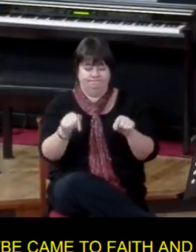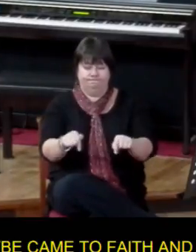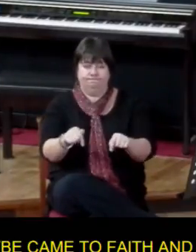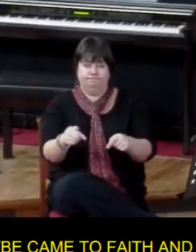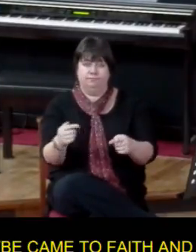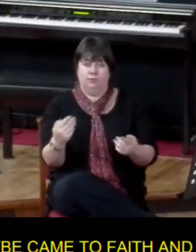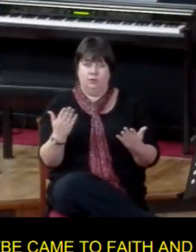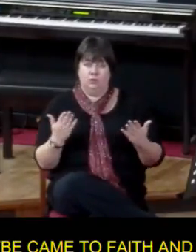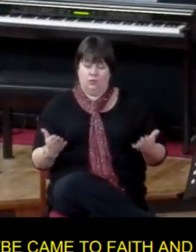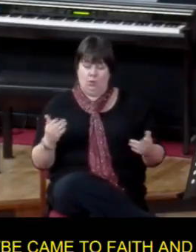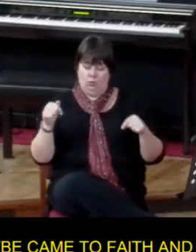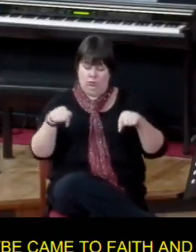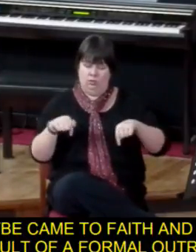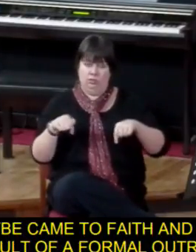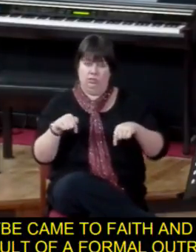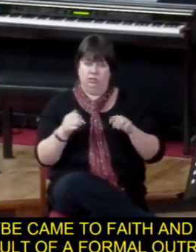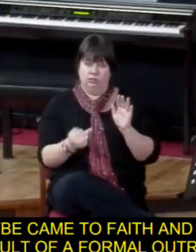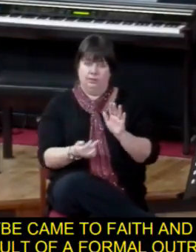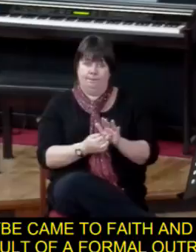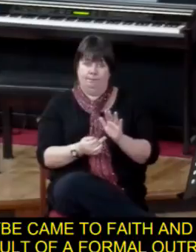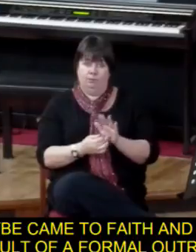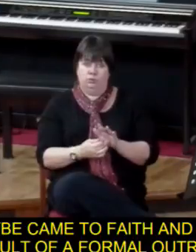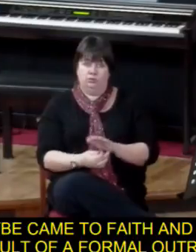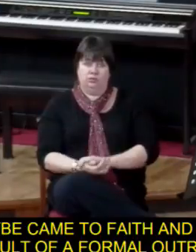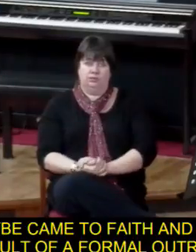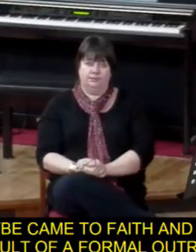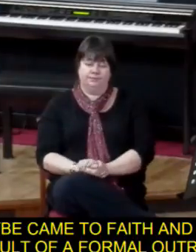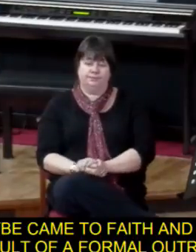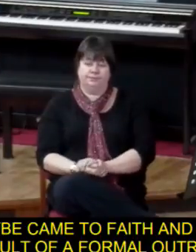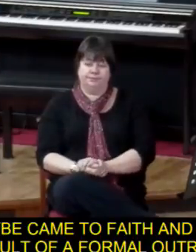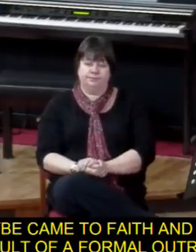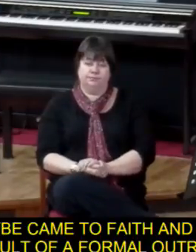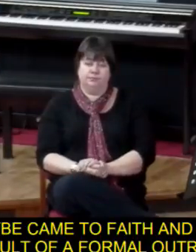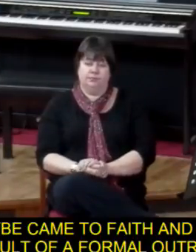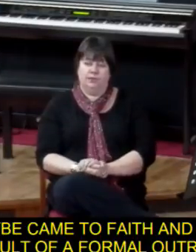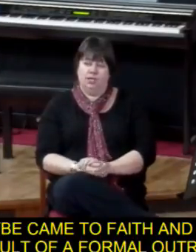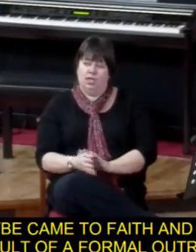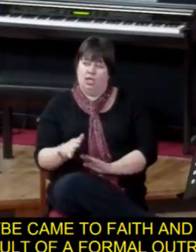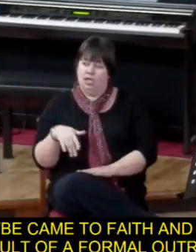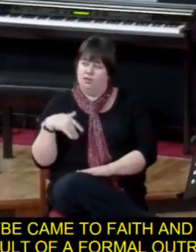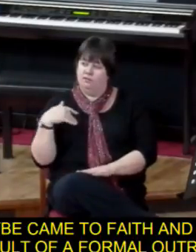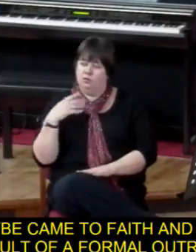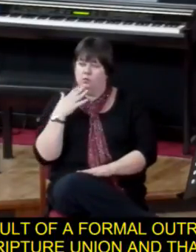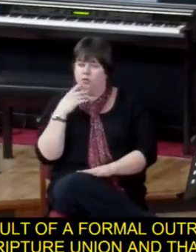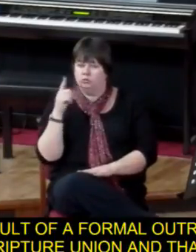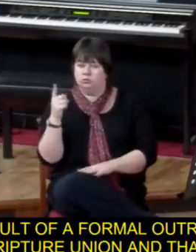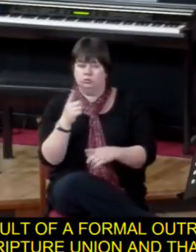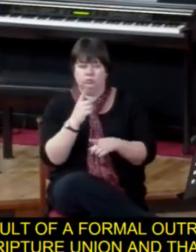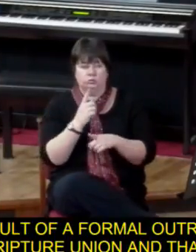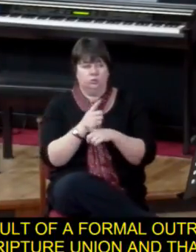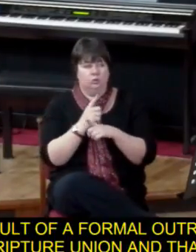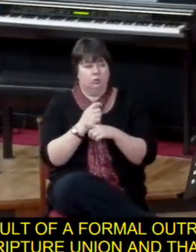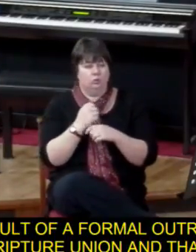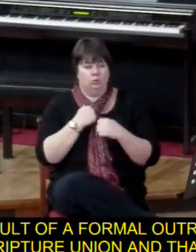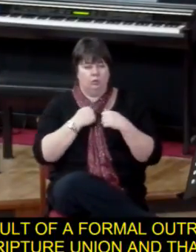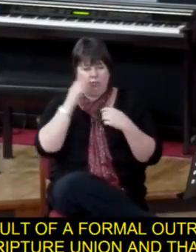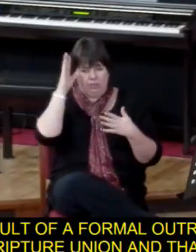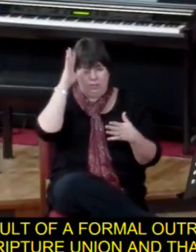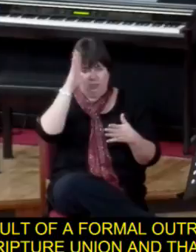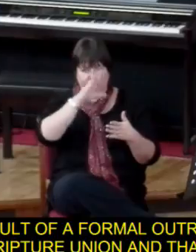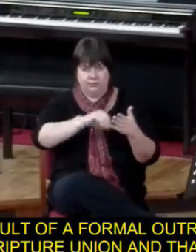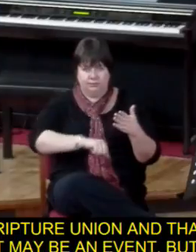important. But I'm pretty sure that as you were talking about your own